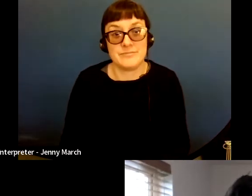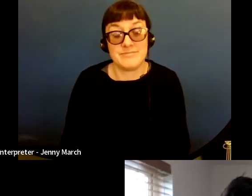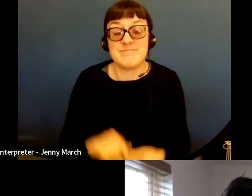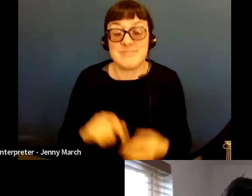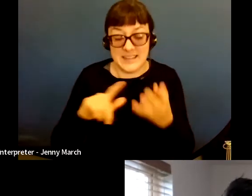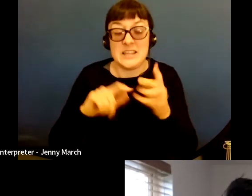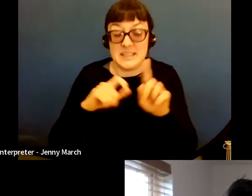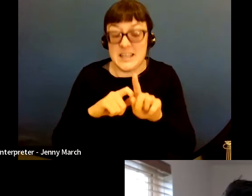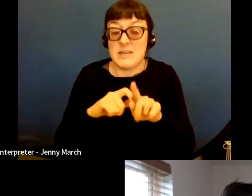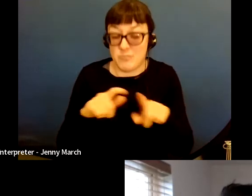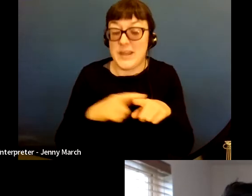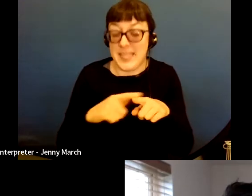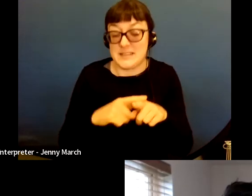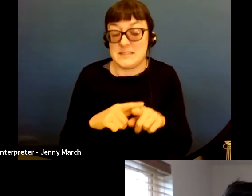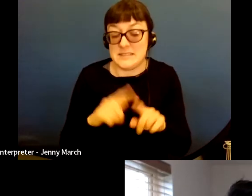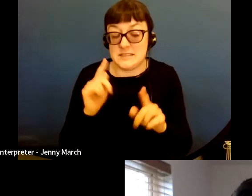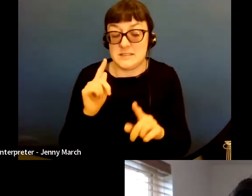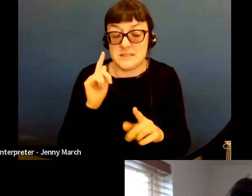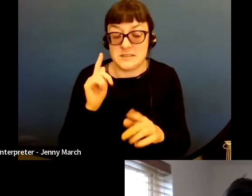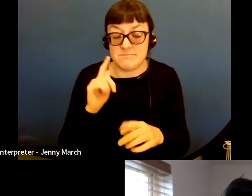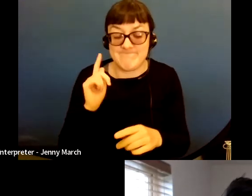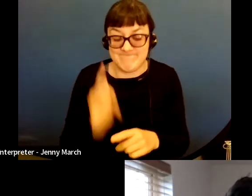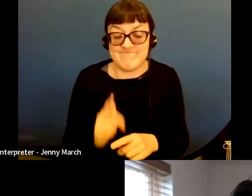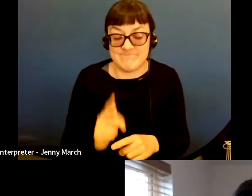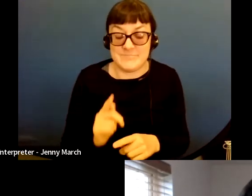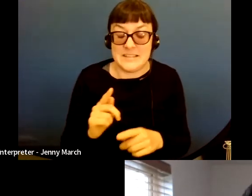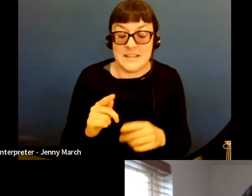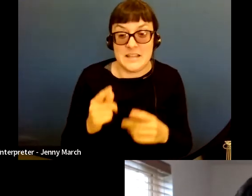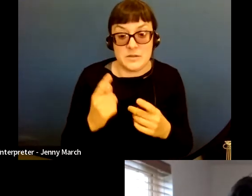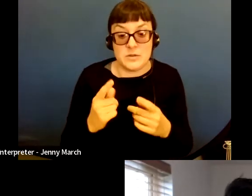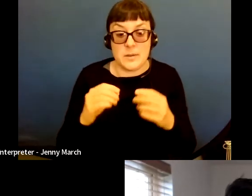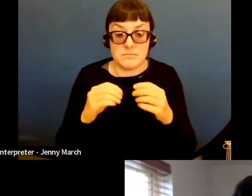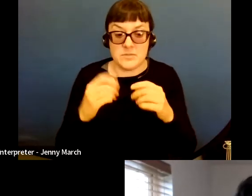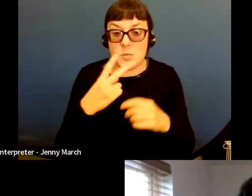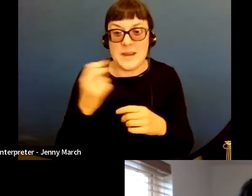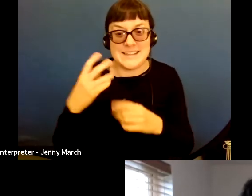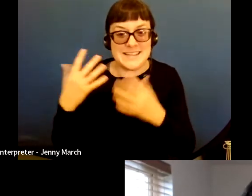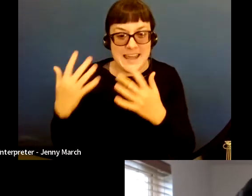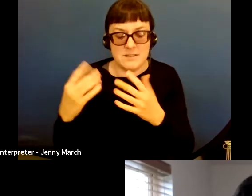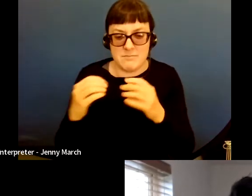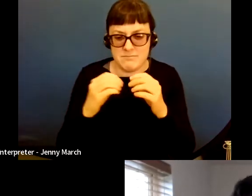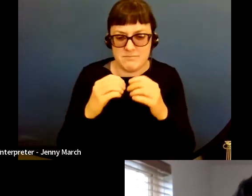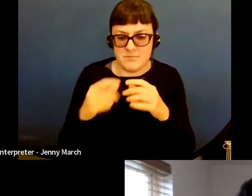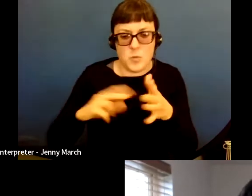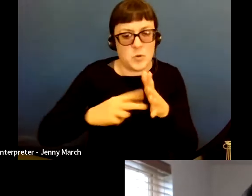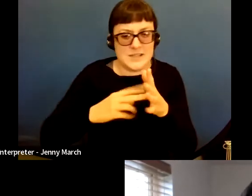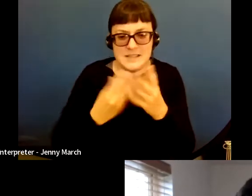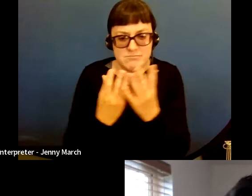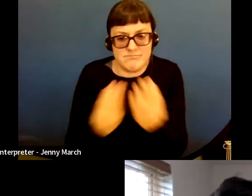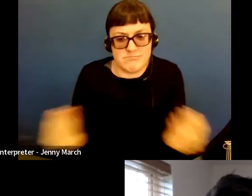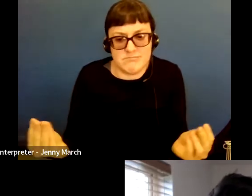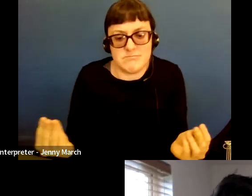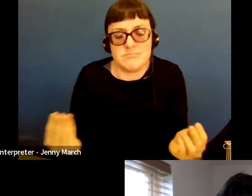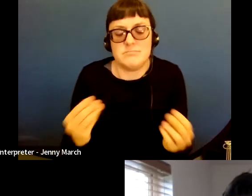specifically in England. Since the dissolution of BECTA in 2010 and the policy implemented by the government to